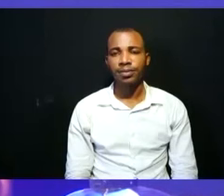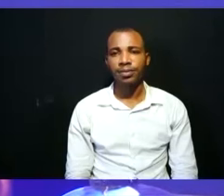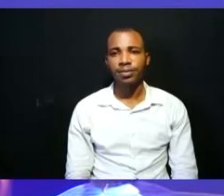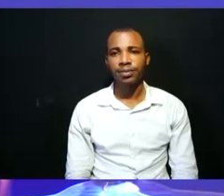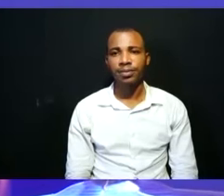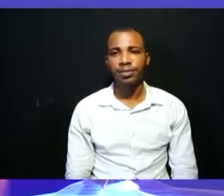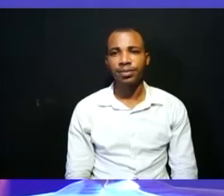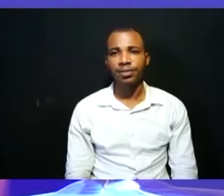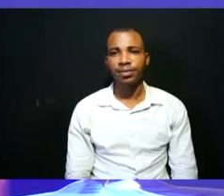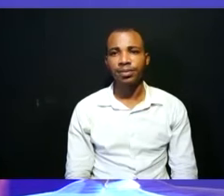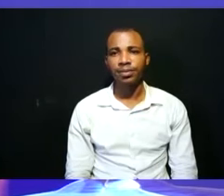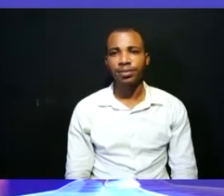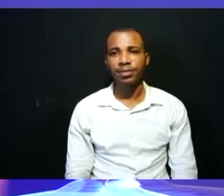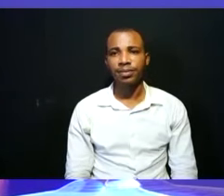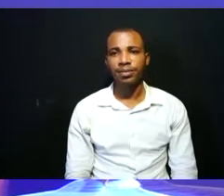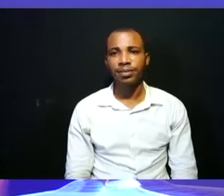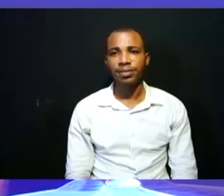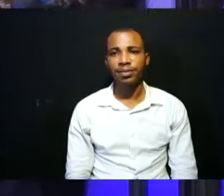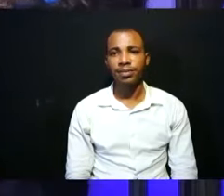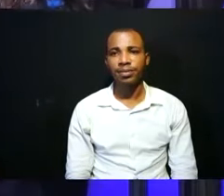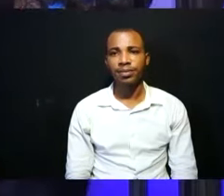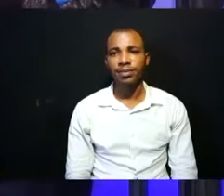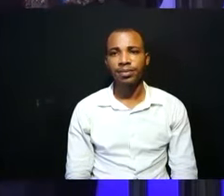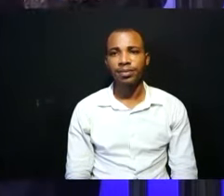won eye adwuma na odin senchirene ni